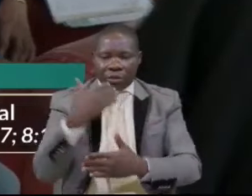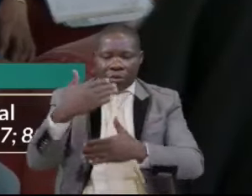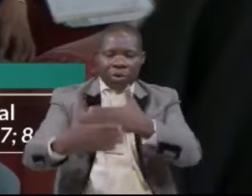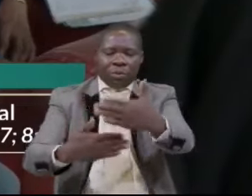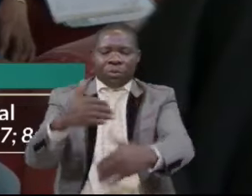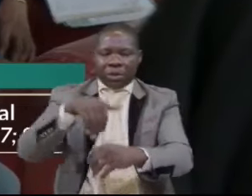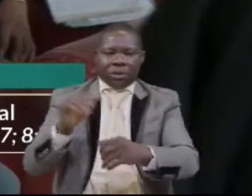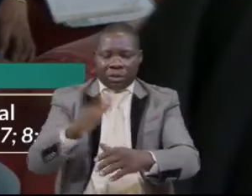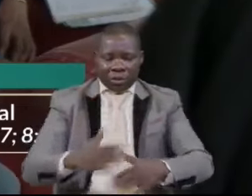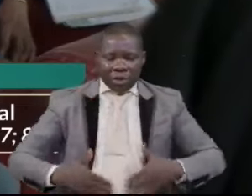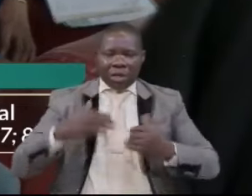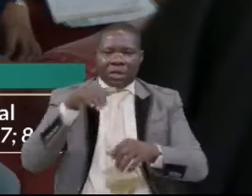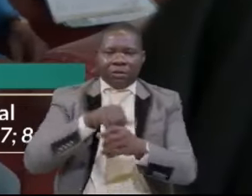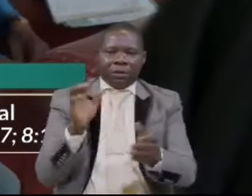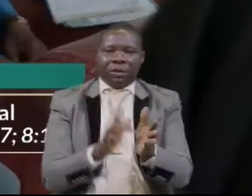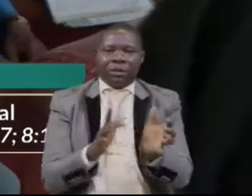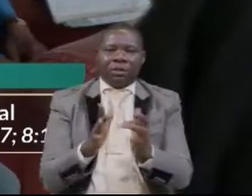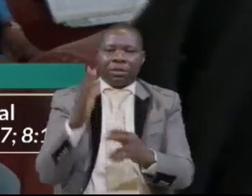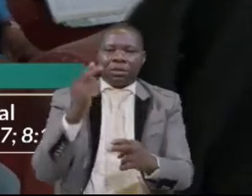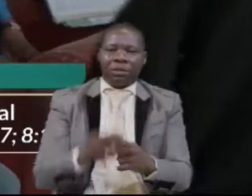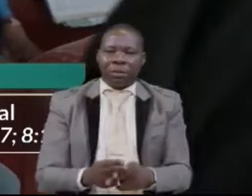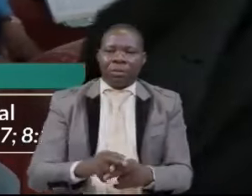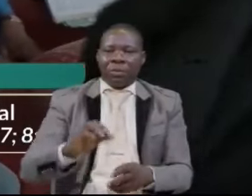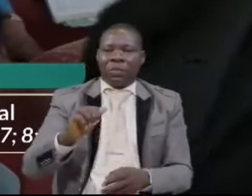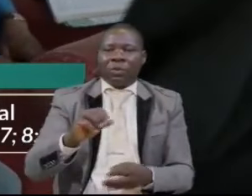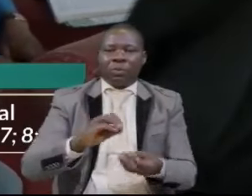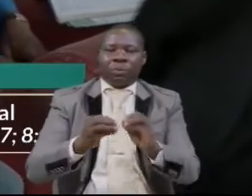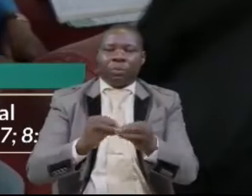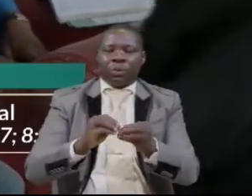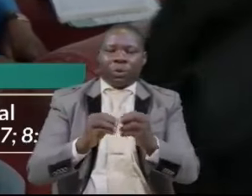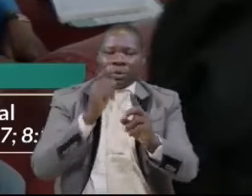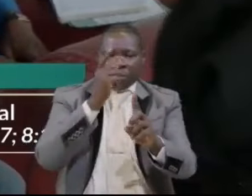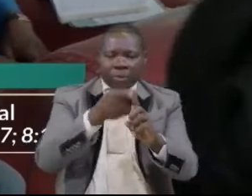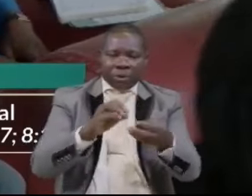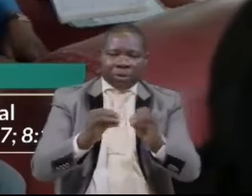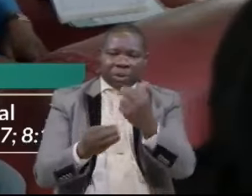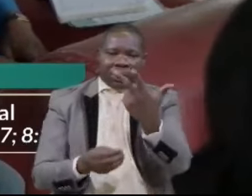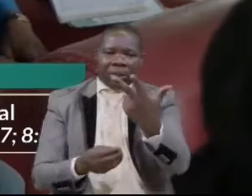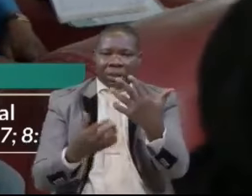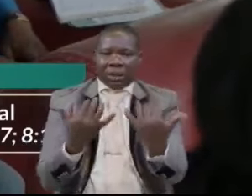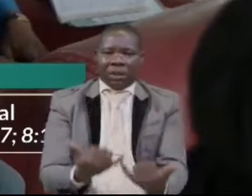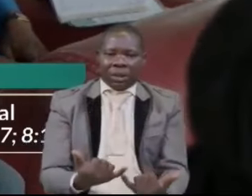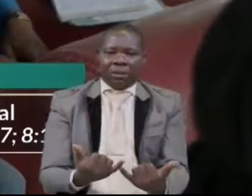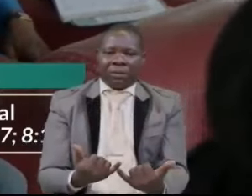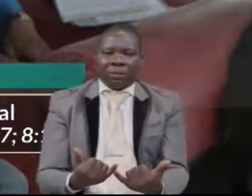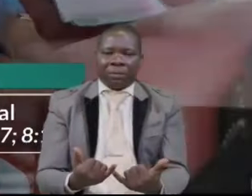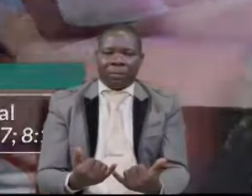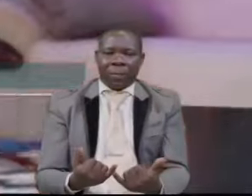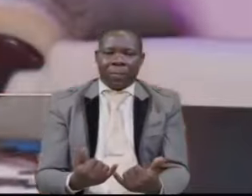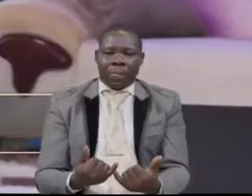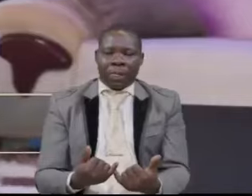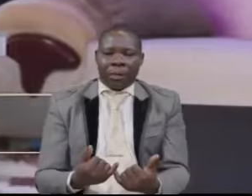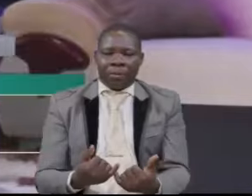Jesus' name. Let's look at number 3 now. Number 3, we're looking at the recommitment to